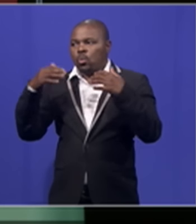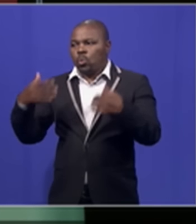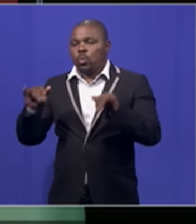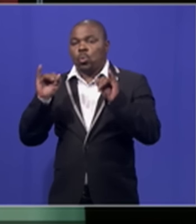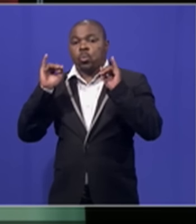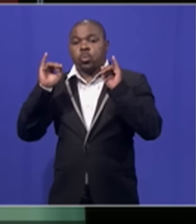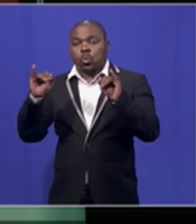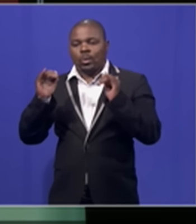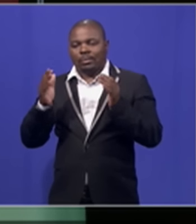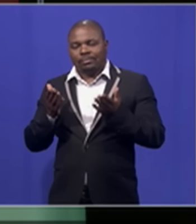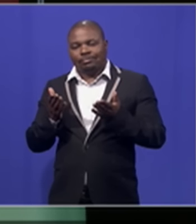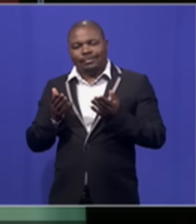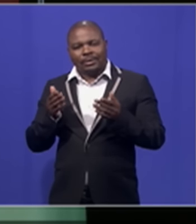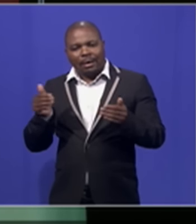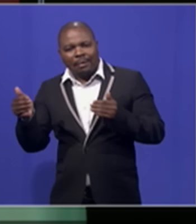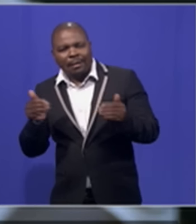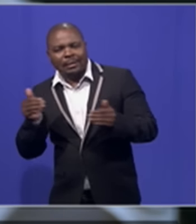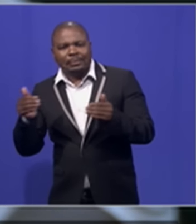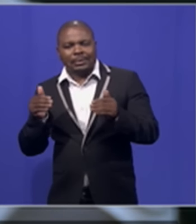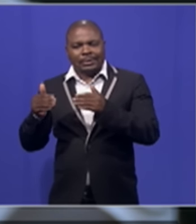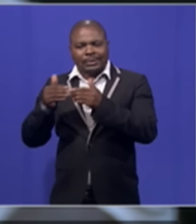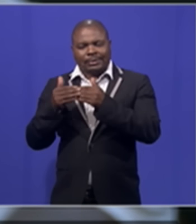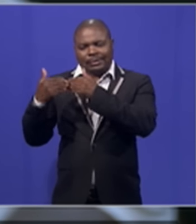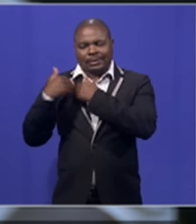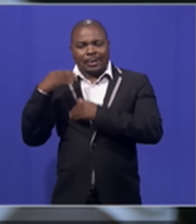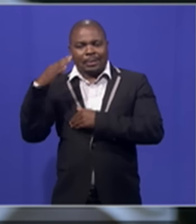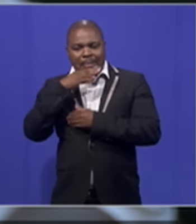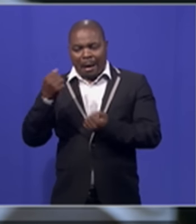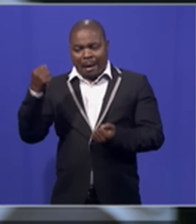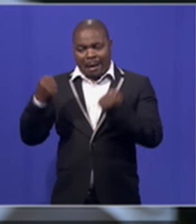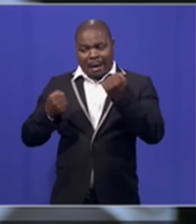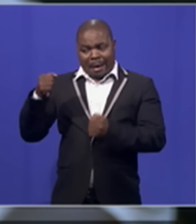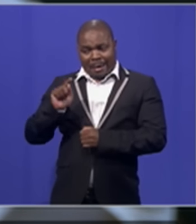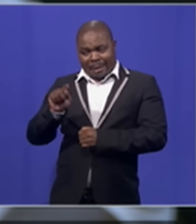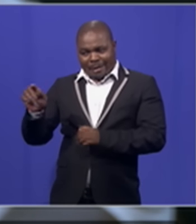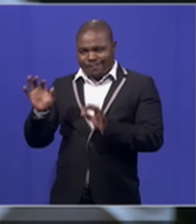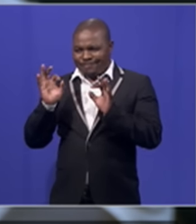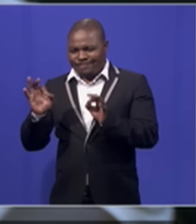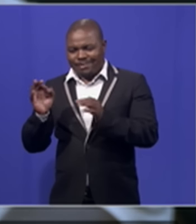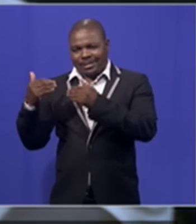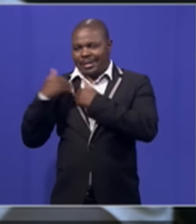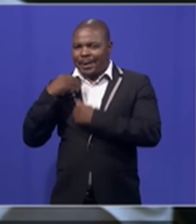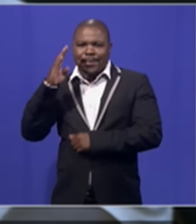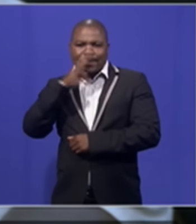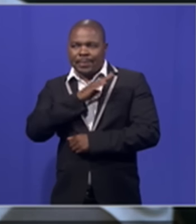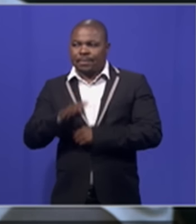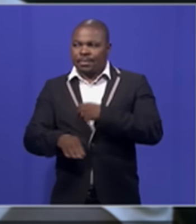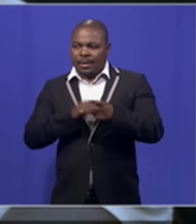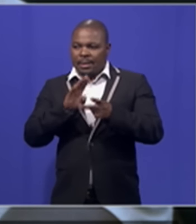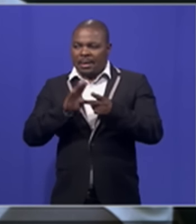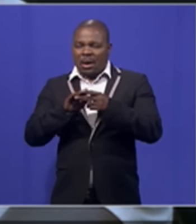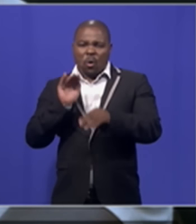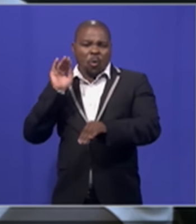le tshireletsego a wa akaretsang dijanaga tse di sa siamelang tsela le go sa sireletsega go pega palo e feteletseng le dipalangwa